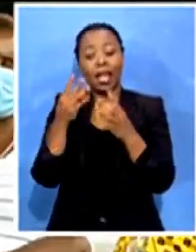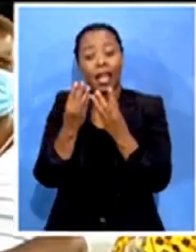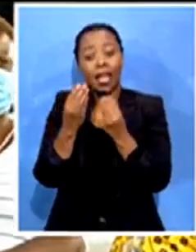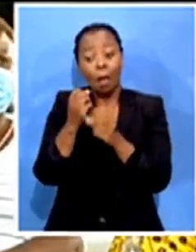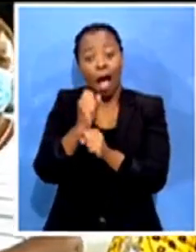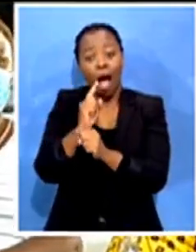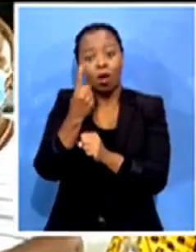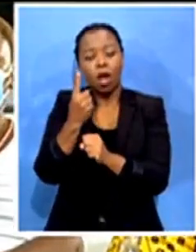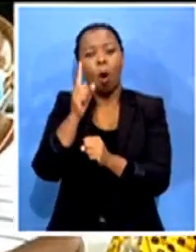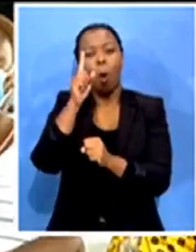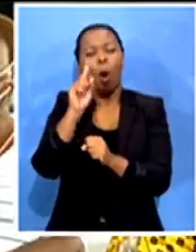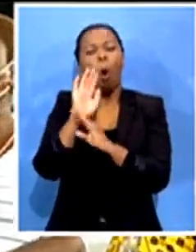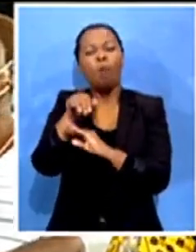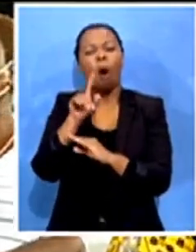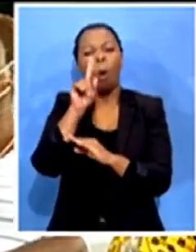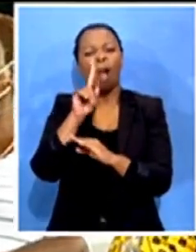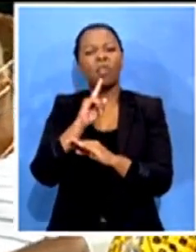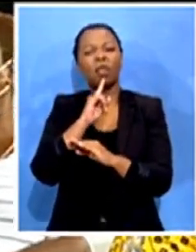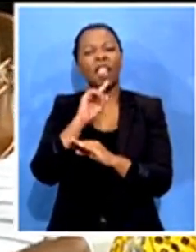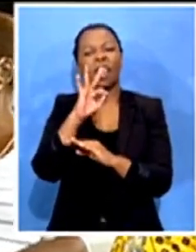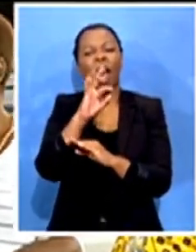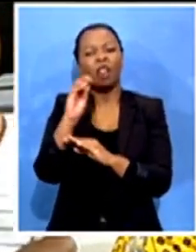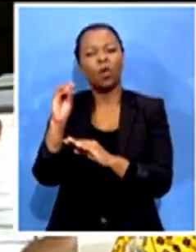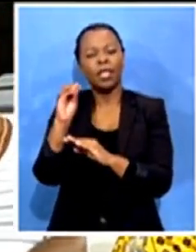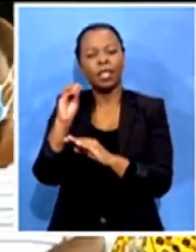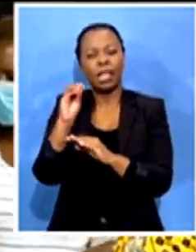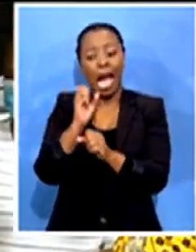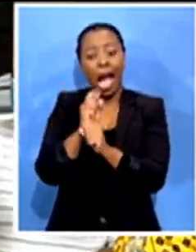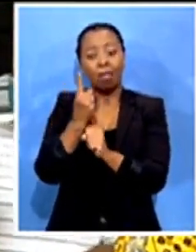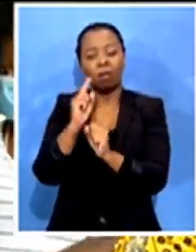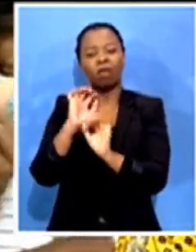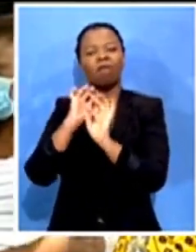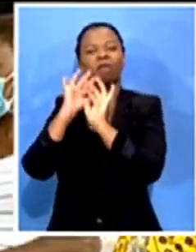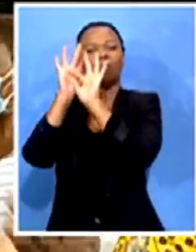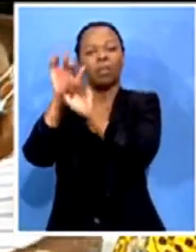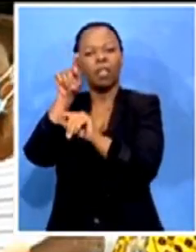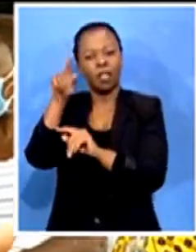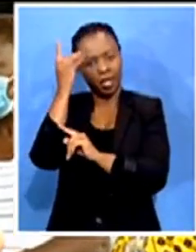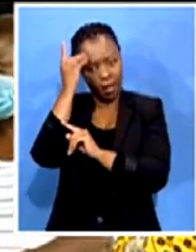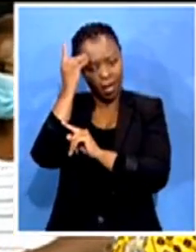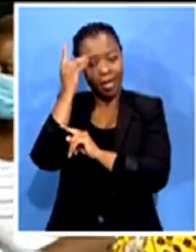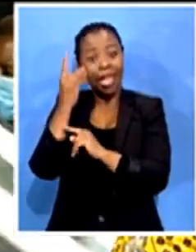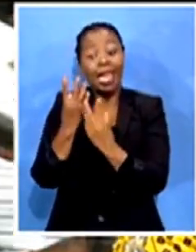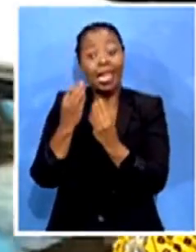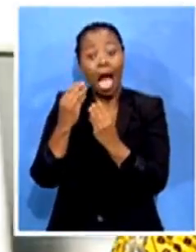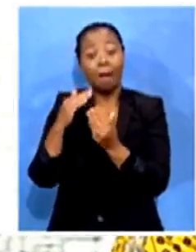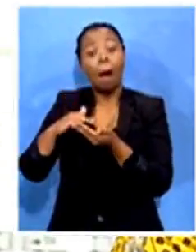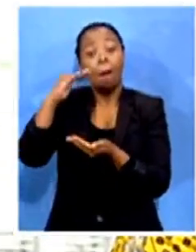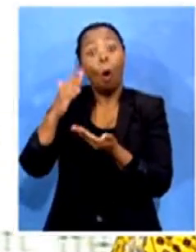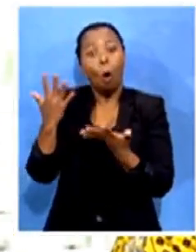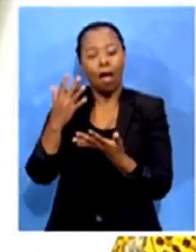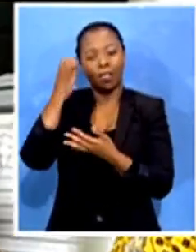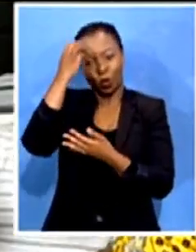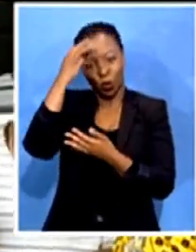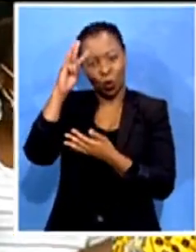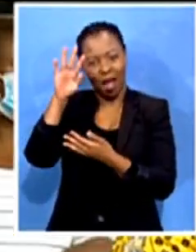who attended that event. The largest number came from Tshwane. So we already saw that